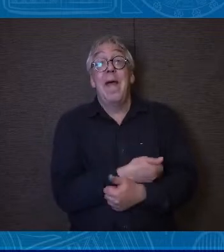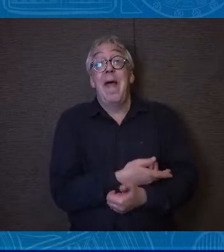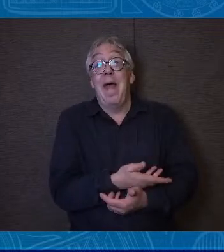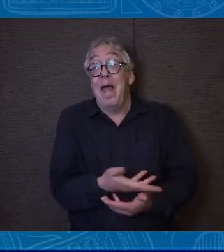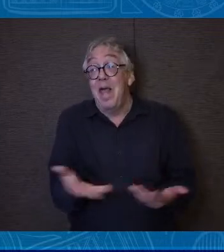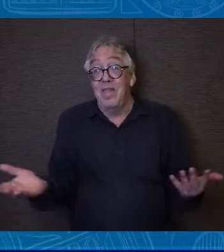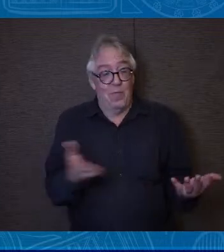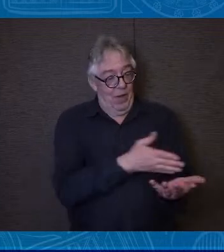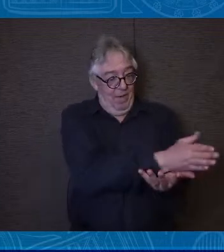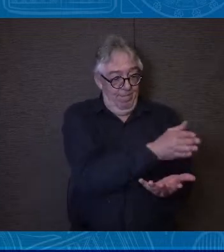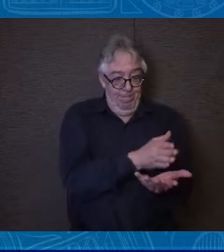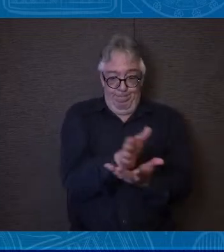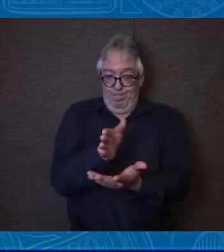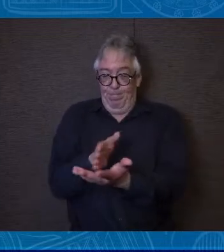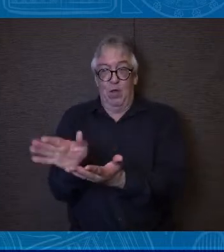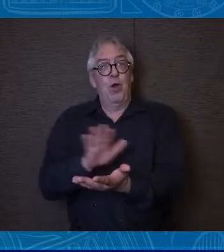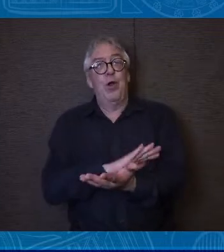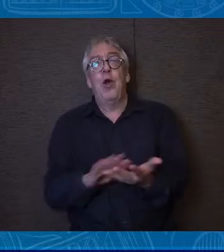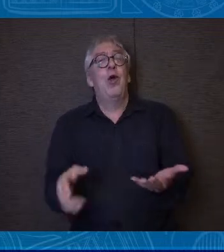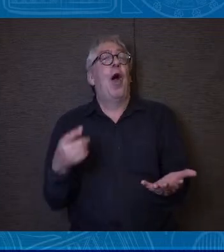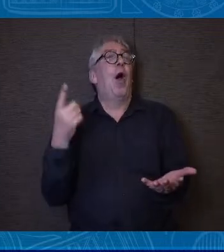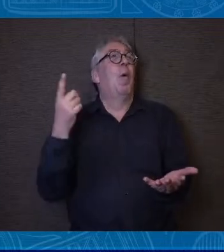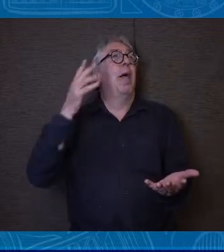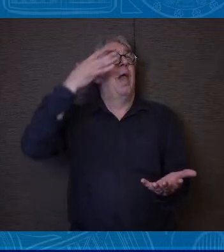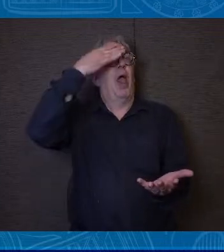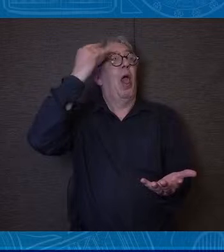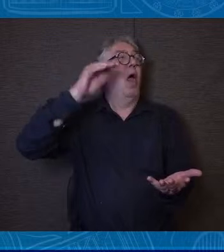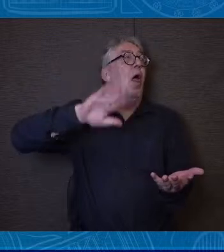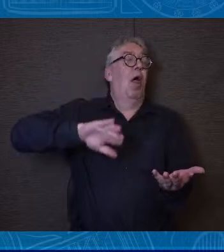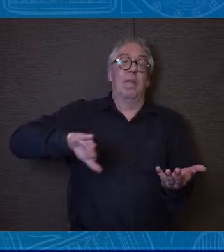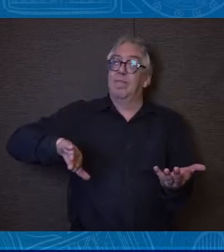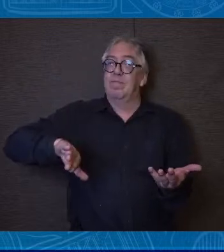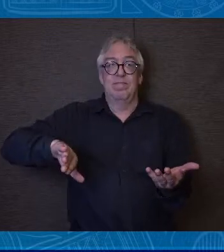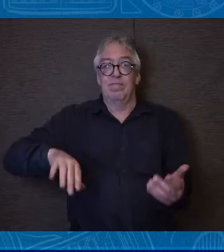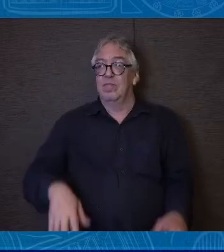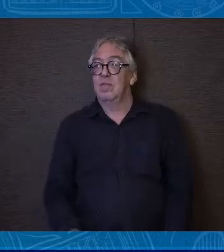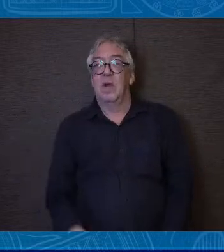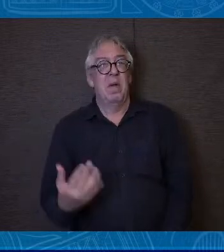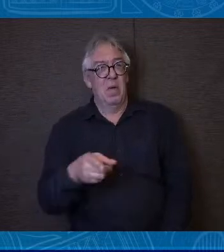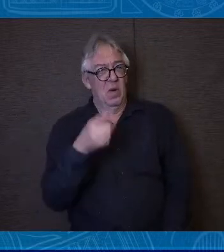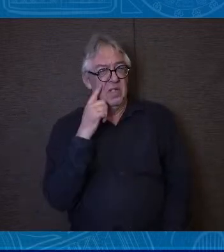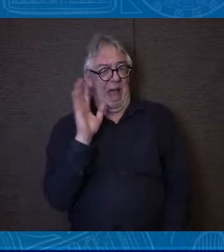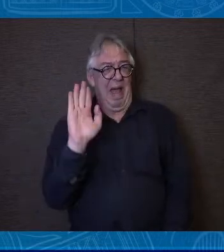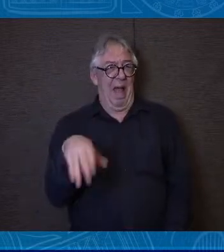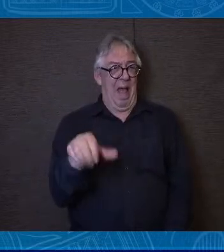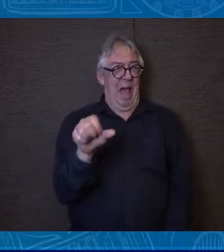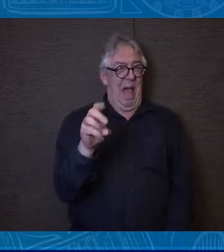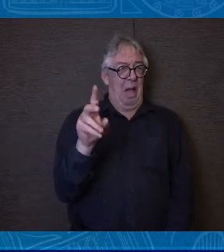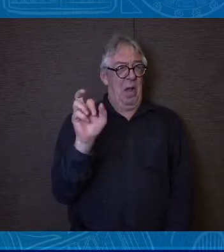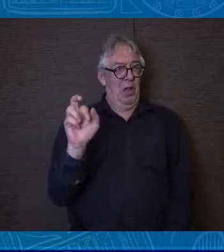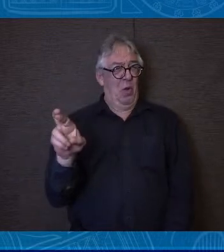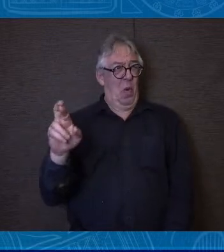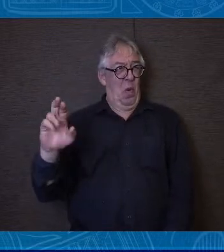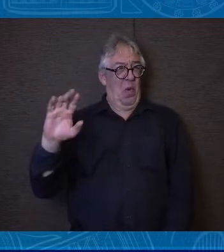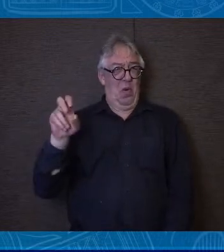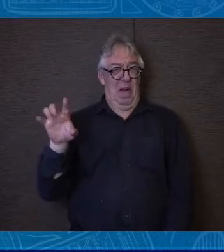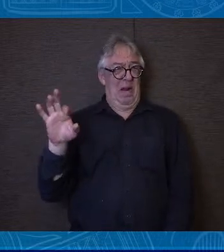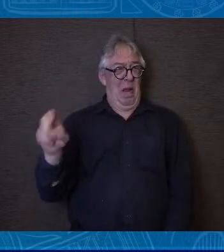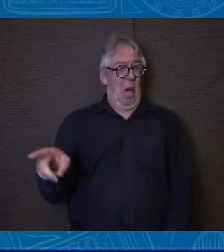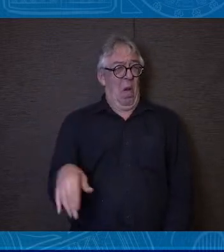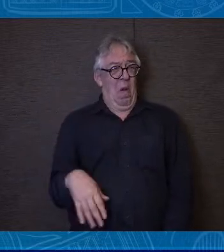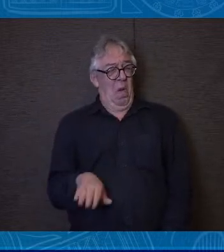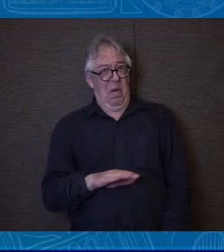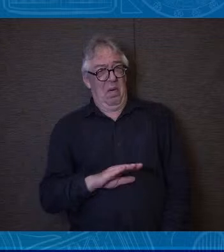deliver. Do not leave any of these things behind, even if they say, oh, it's just amateur radio. They're not professional. They're not digital. No,